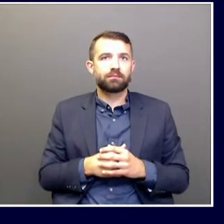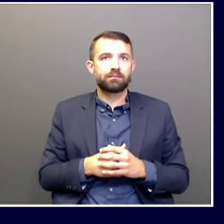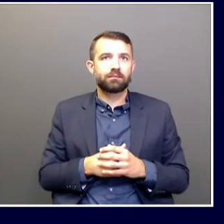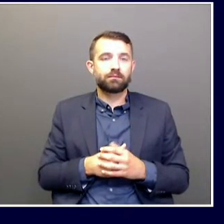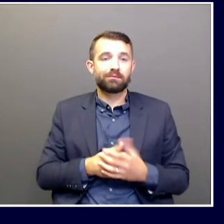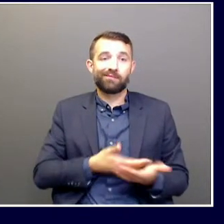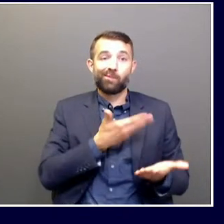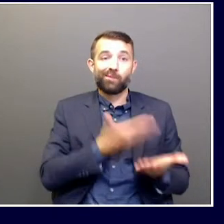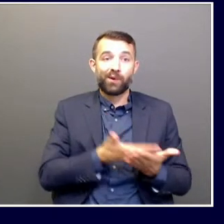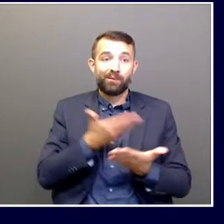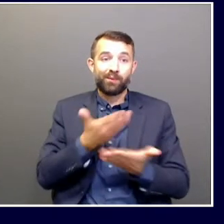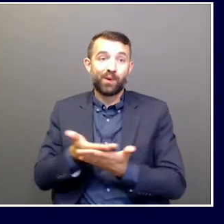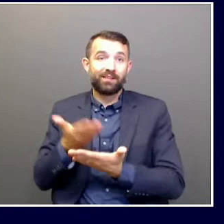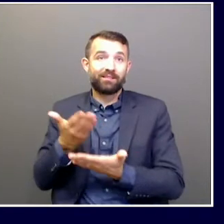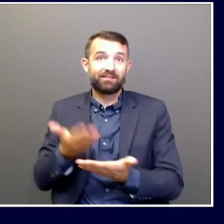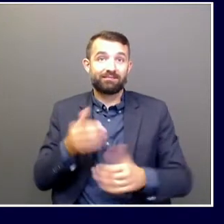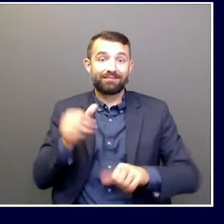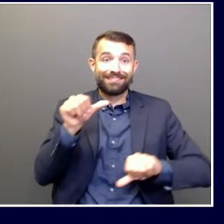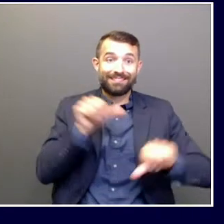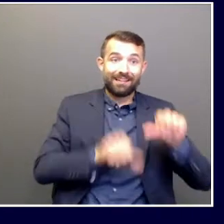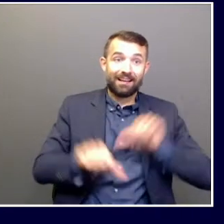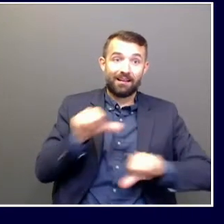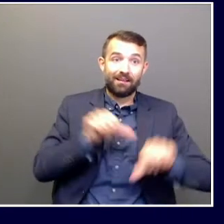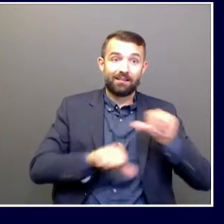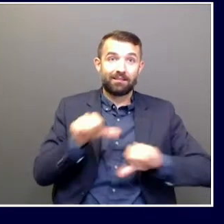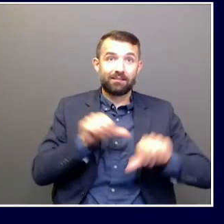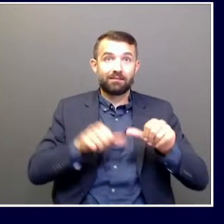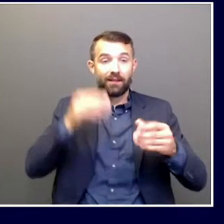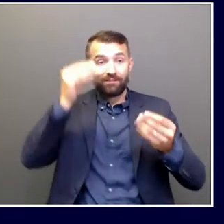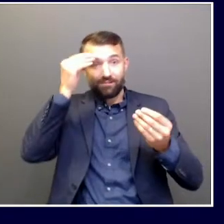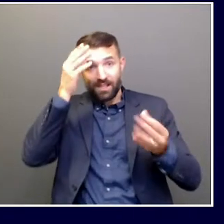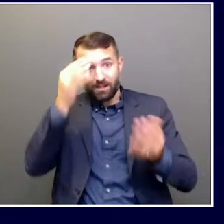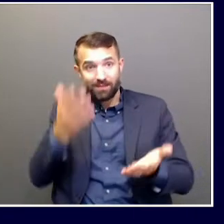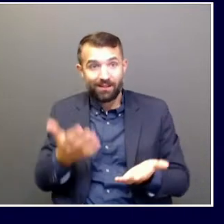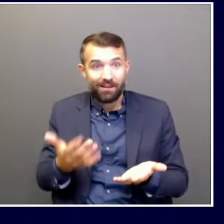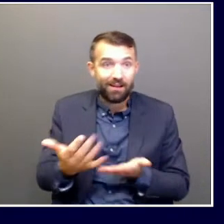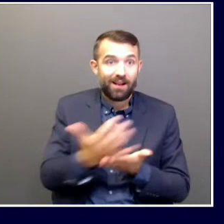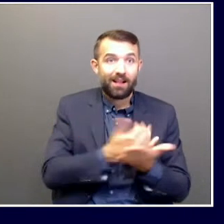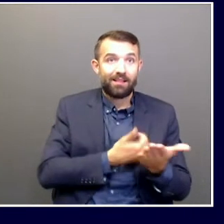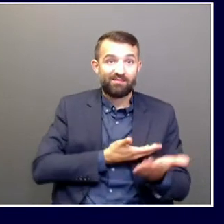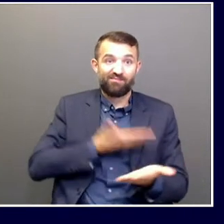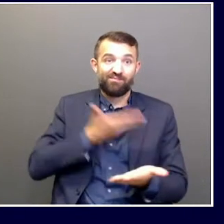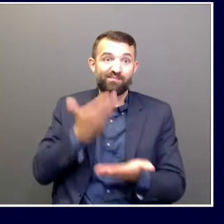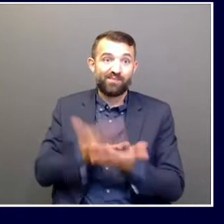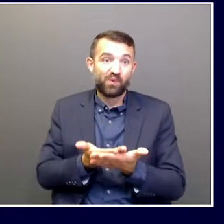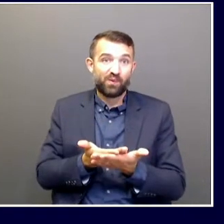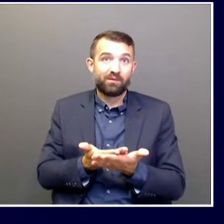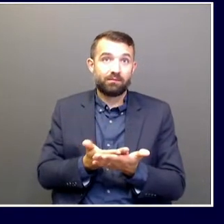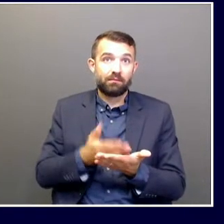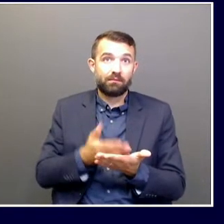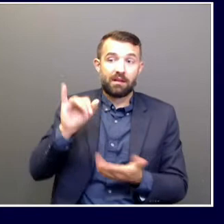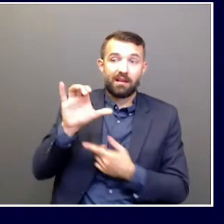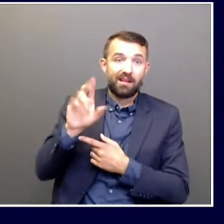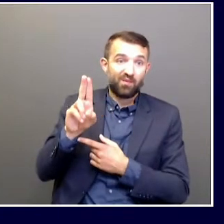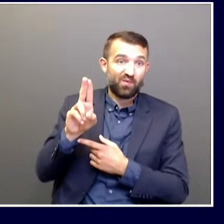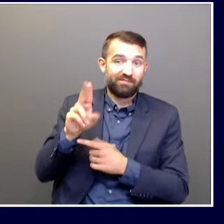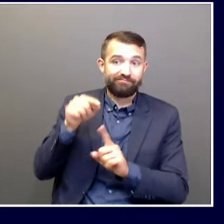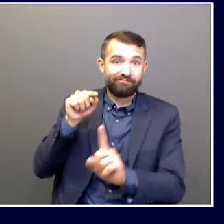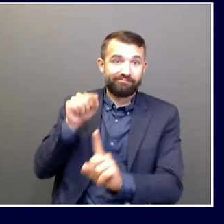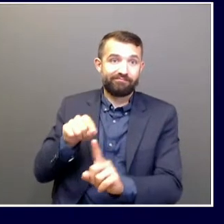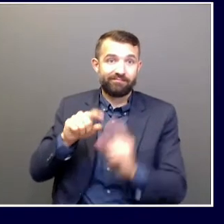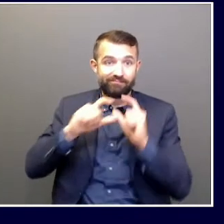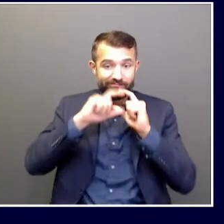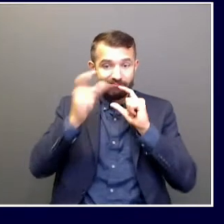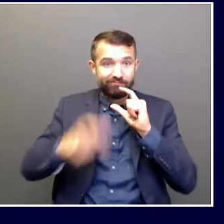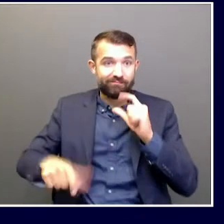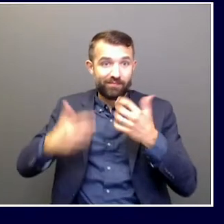that notion. The data that people who are unvaccinated are in the ICUs, on ventilators, fighting for their lives. And